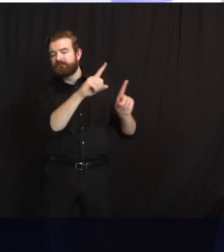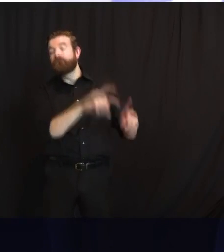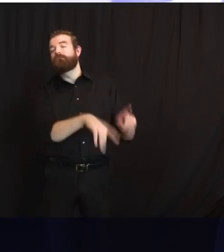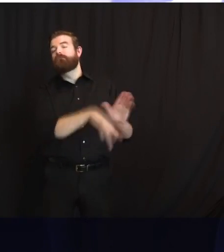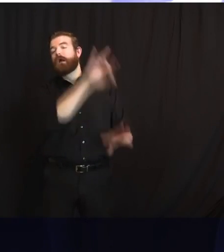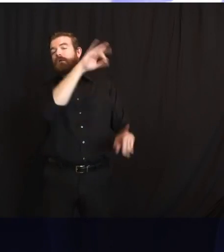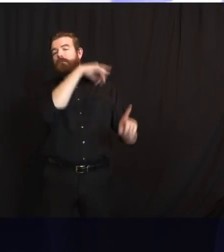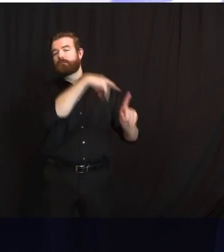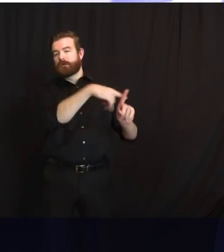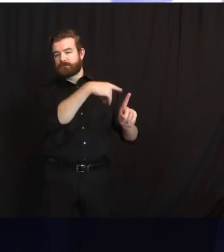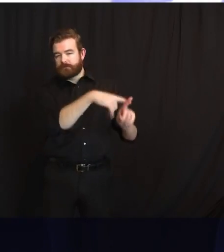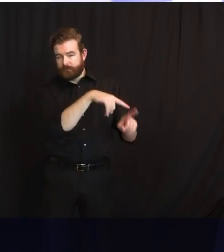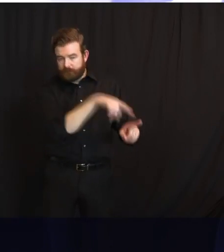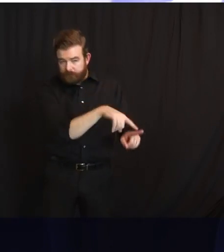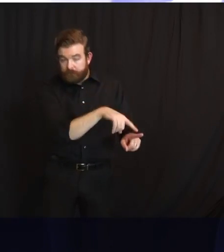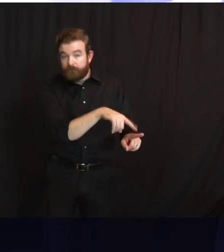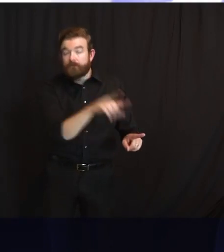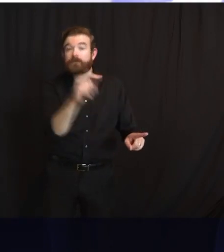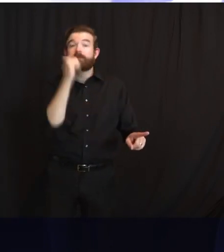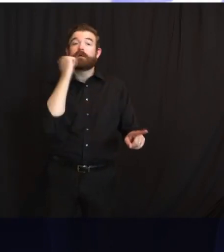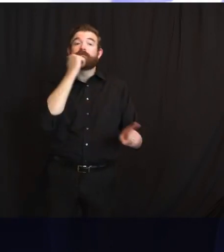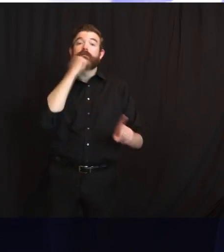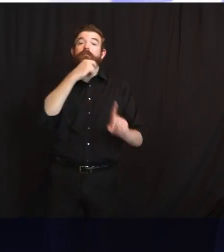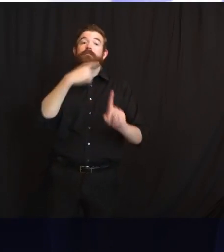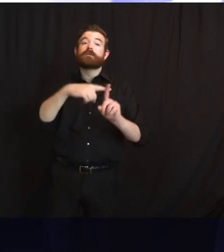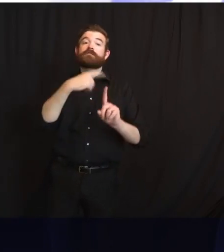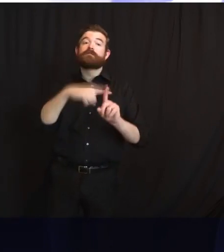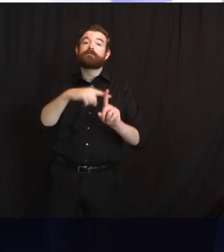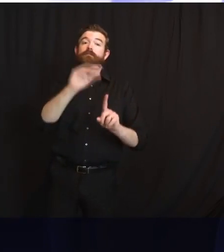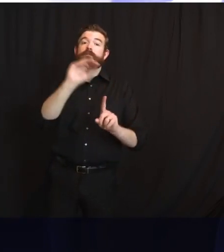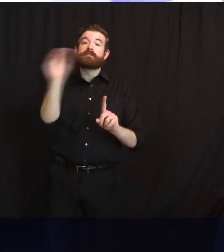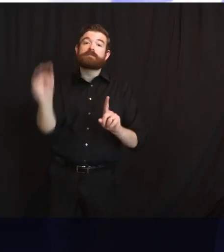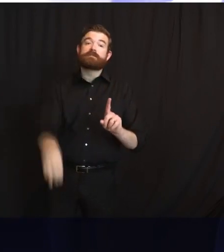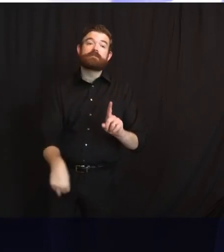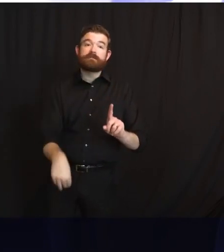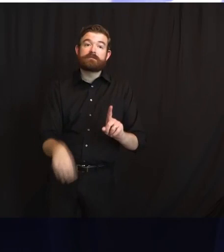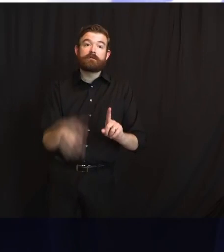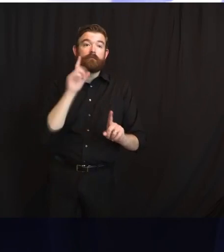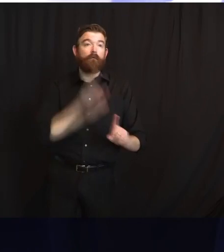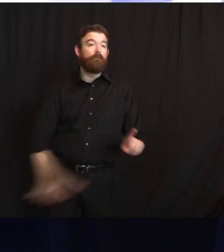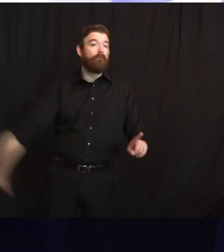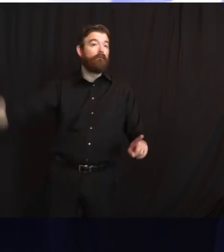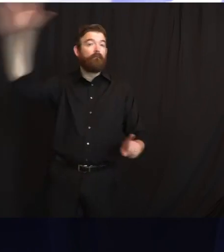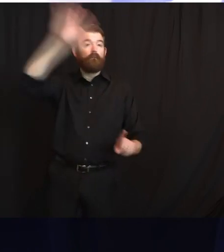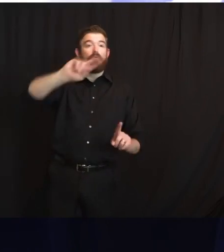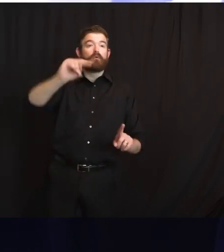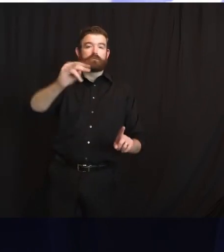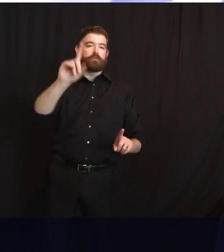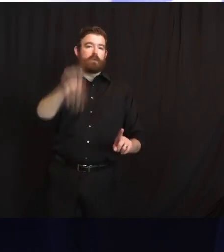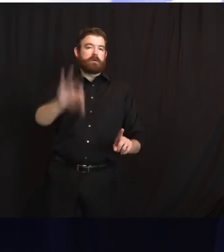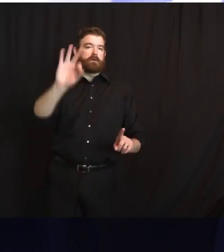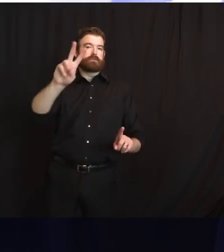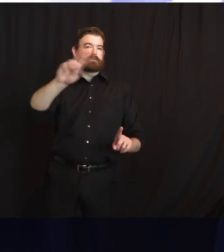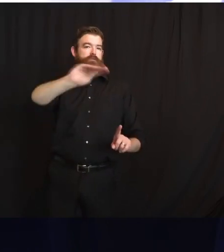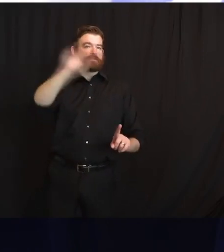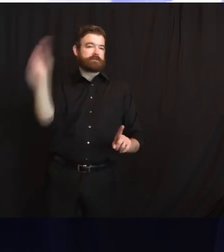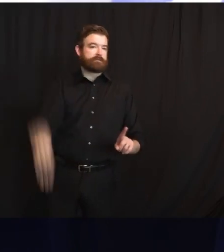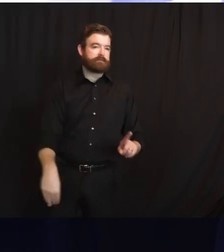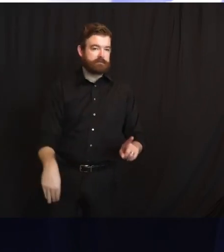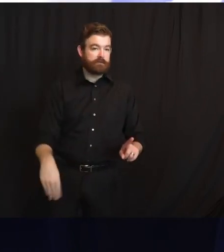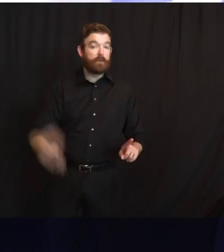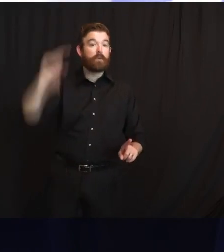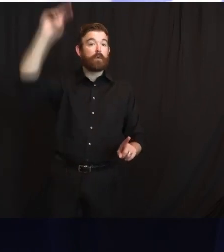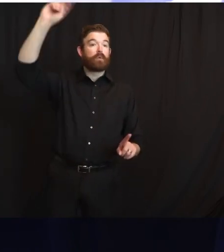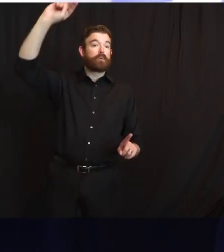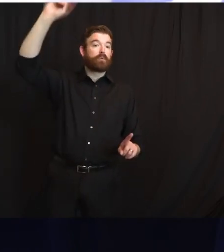daily percent positivity as of June 25th overall in New Jersey is 1.92%, the northern part of the